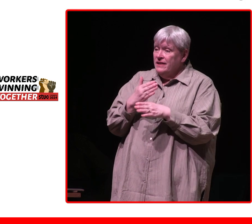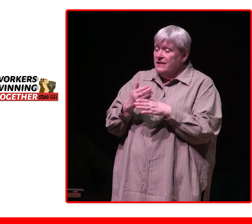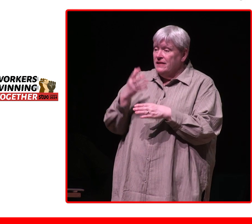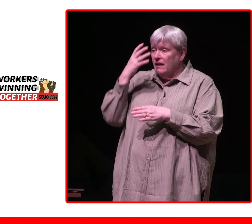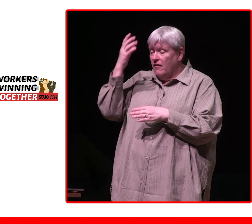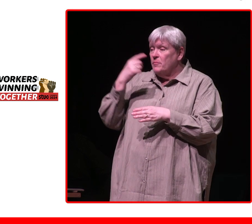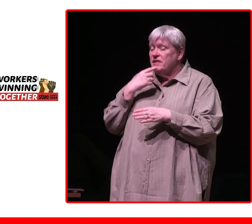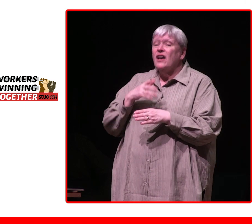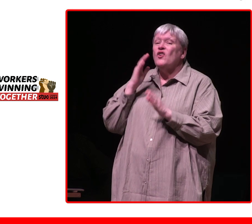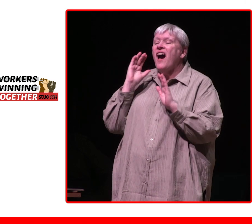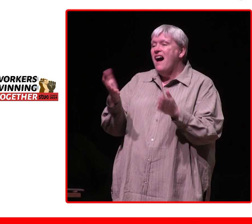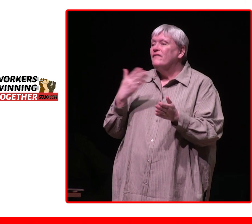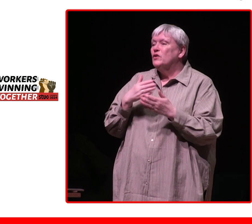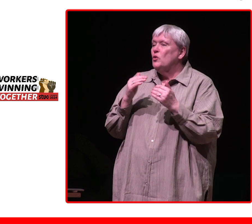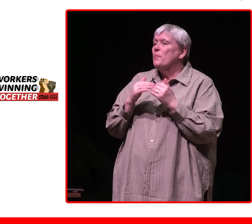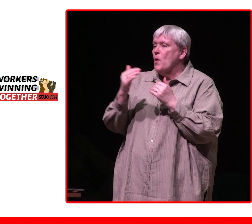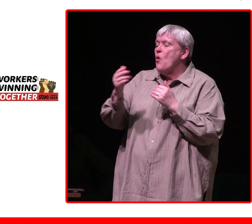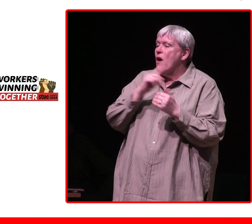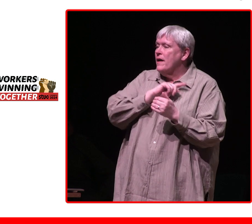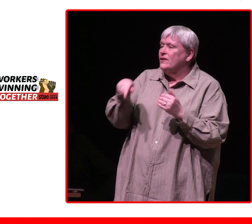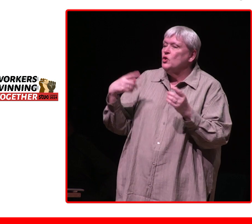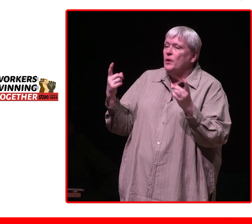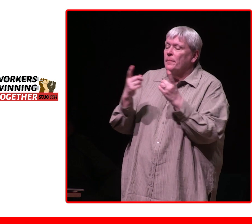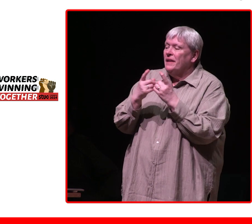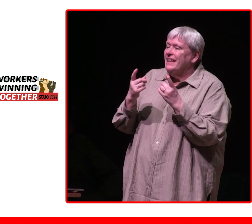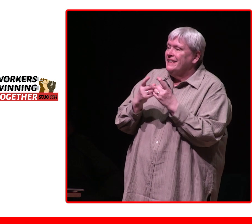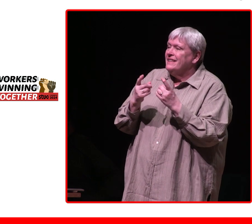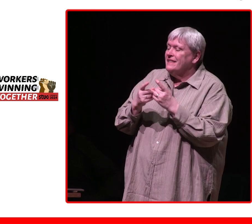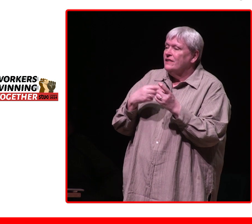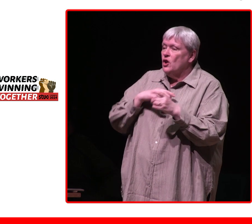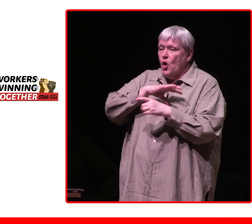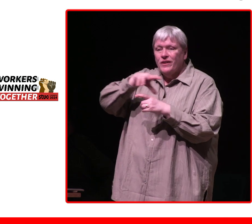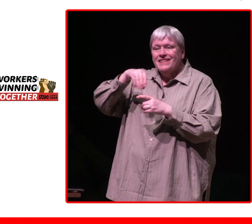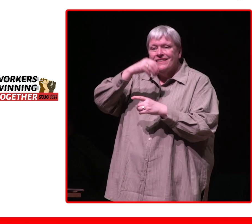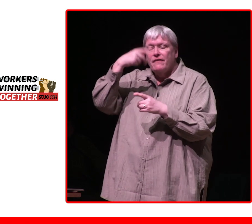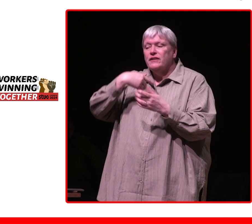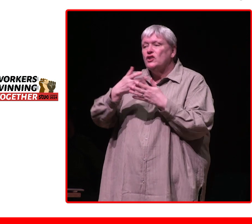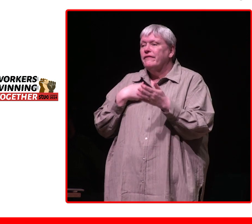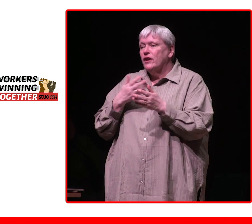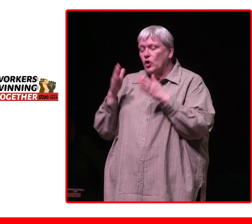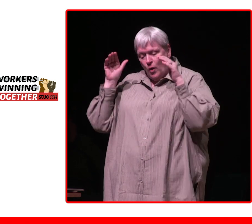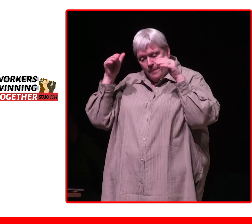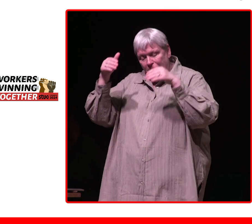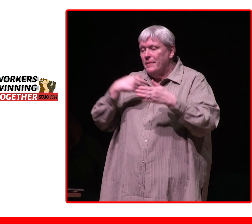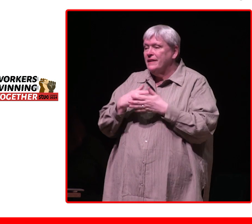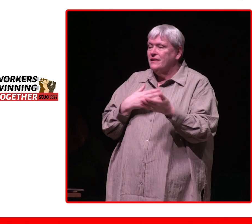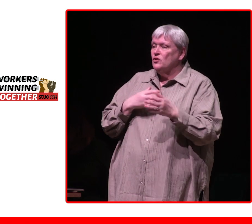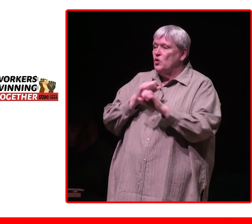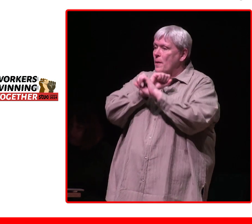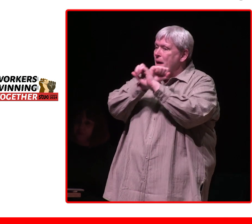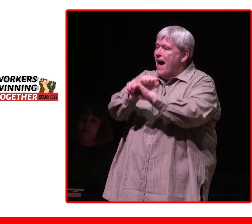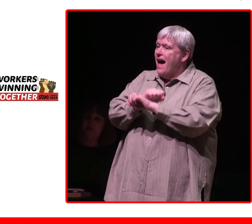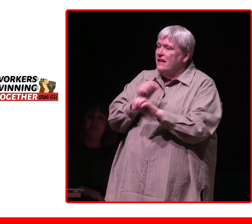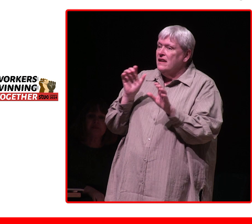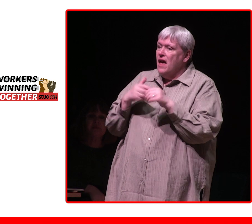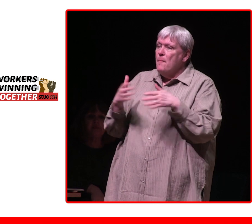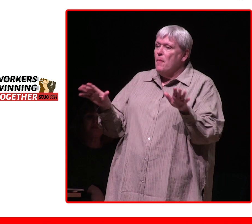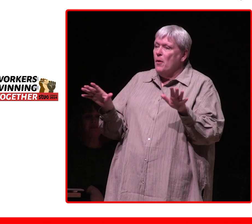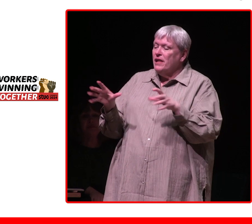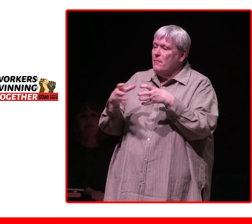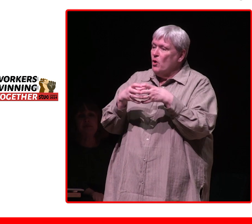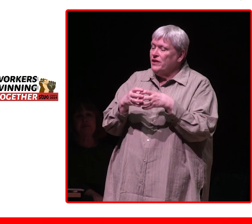it's necessary to go further in order to meet the Conservative Manifesto commitment to ban public bodies from imposing their